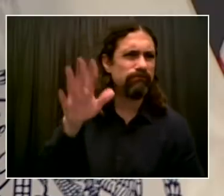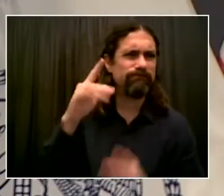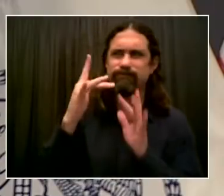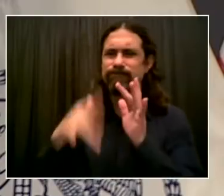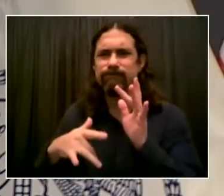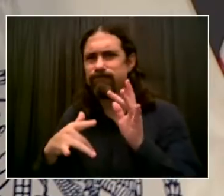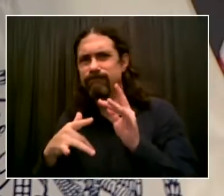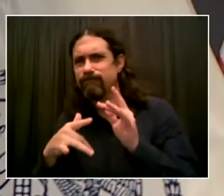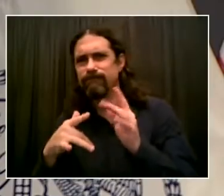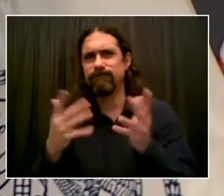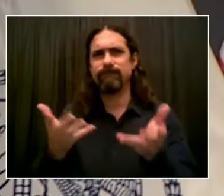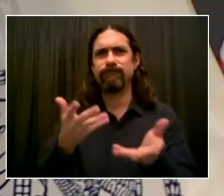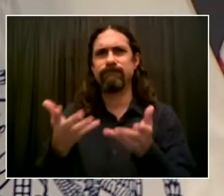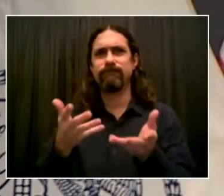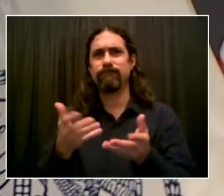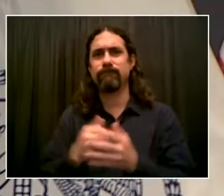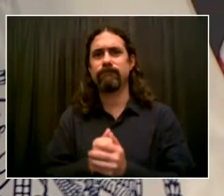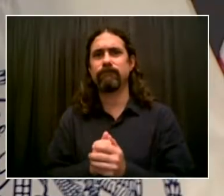Hold on, we're having a little